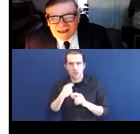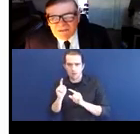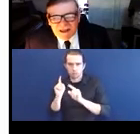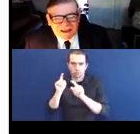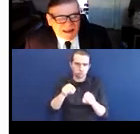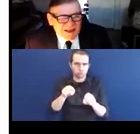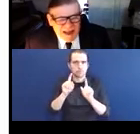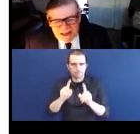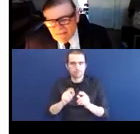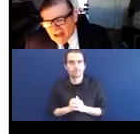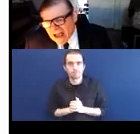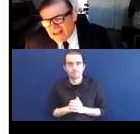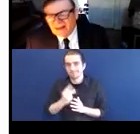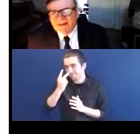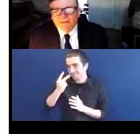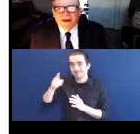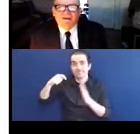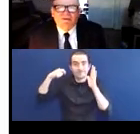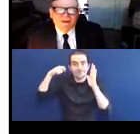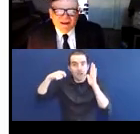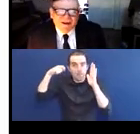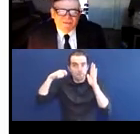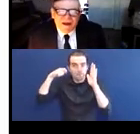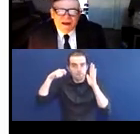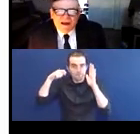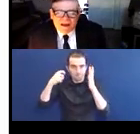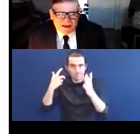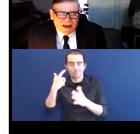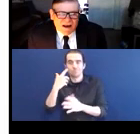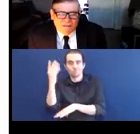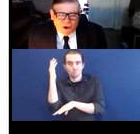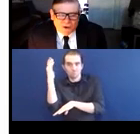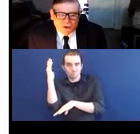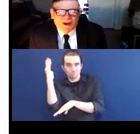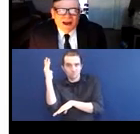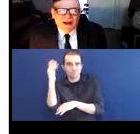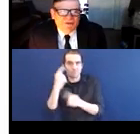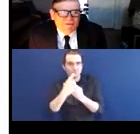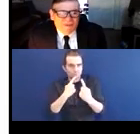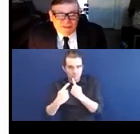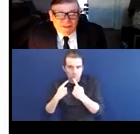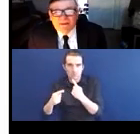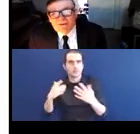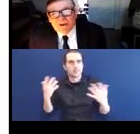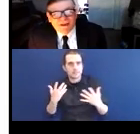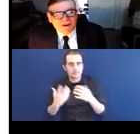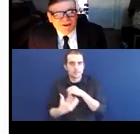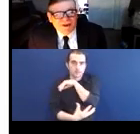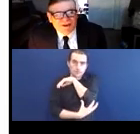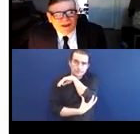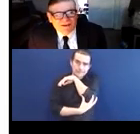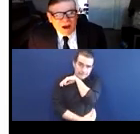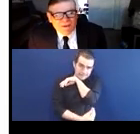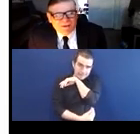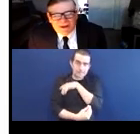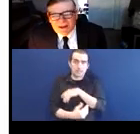and disability. And this needs unpacking a little bit, we think. This is a model that came from DFID. We're one of the first to do